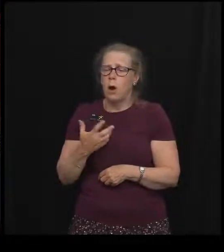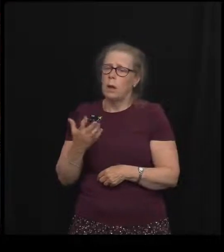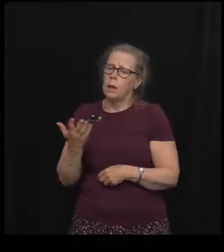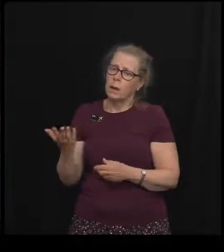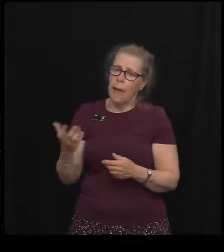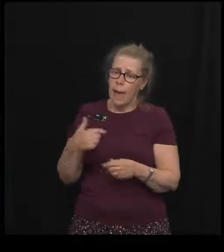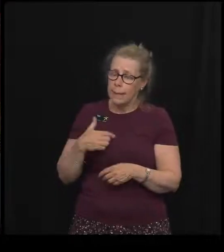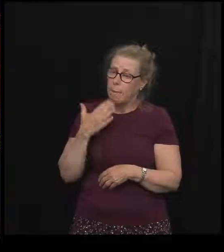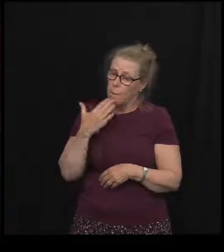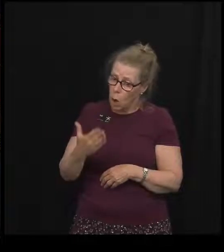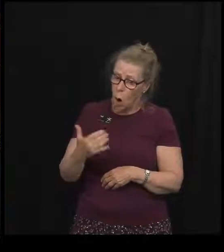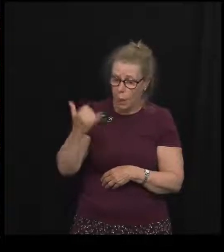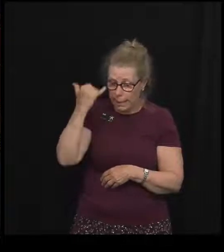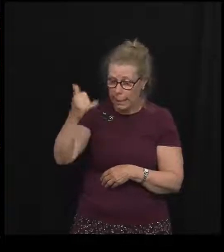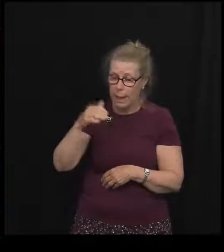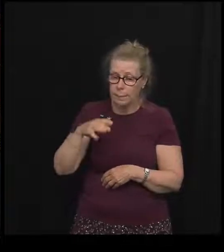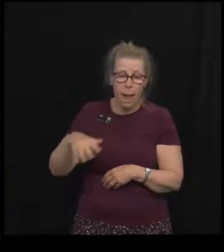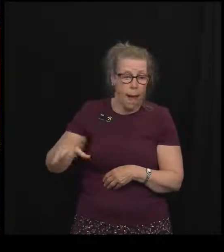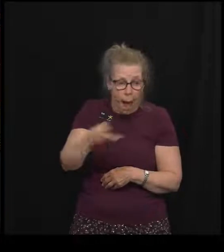that a good idea or not?